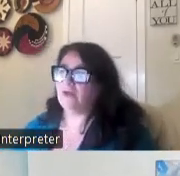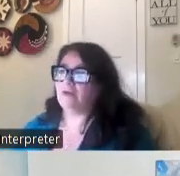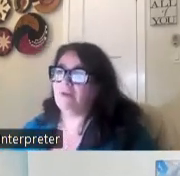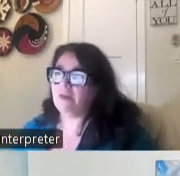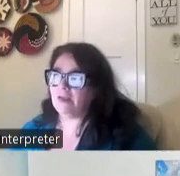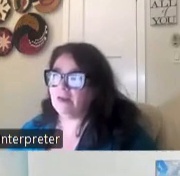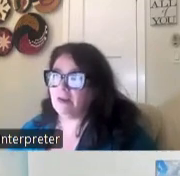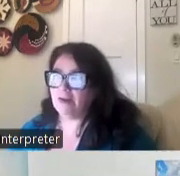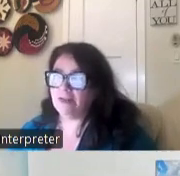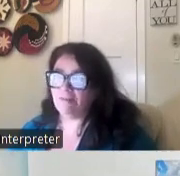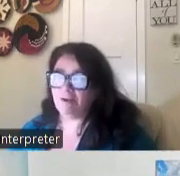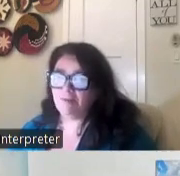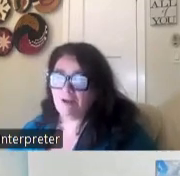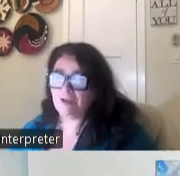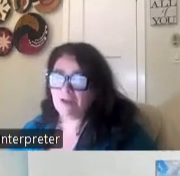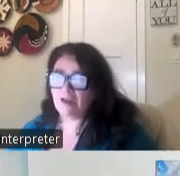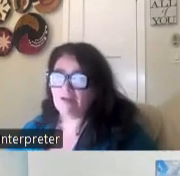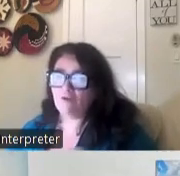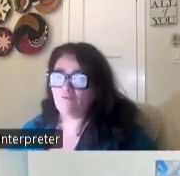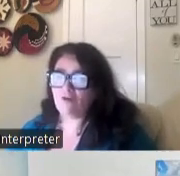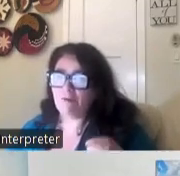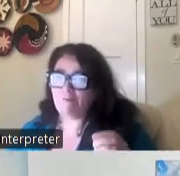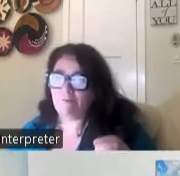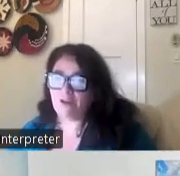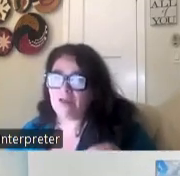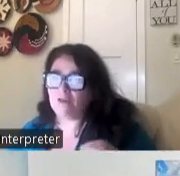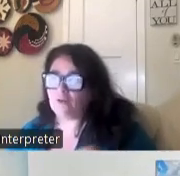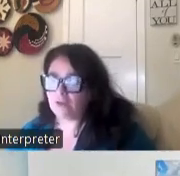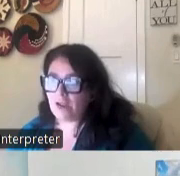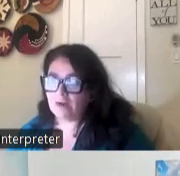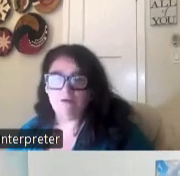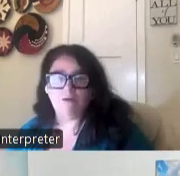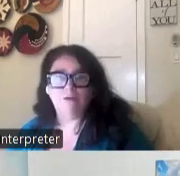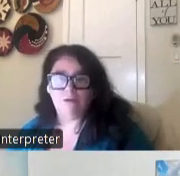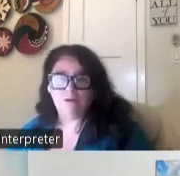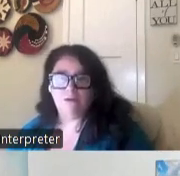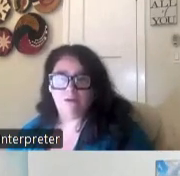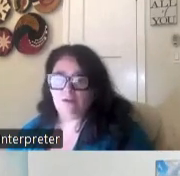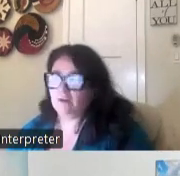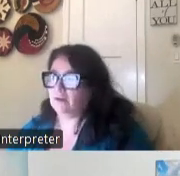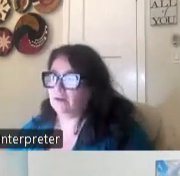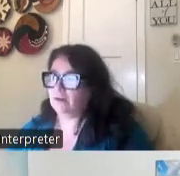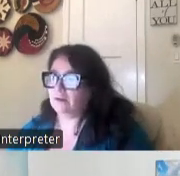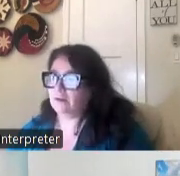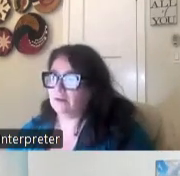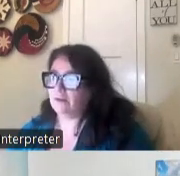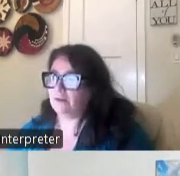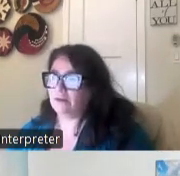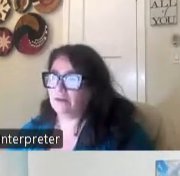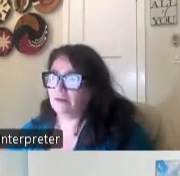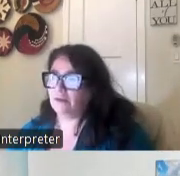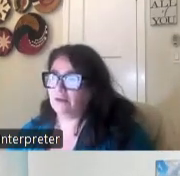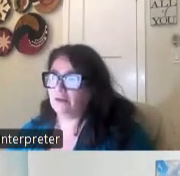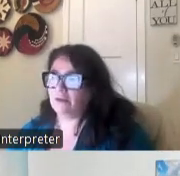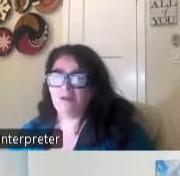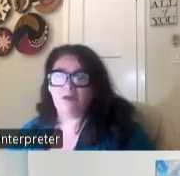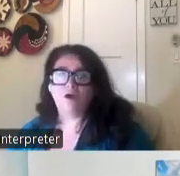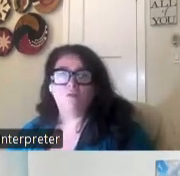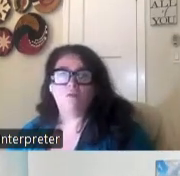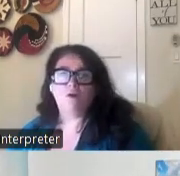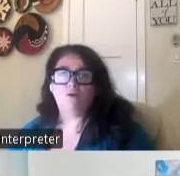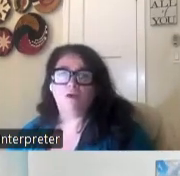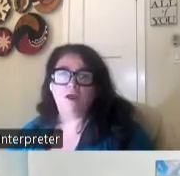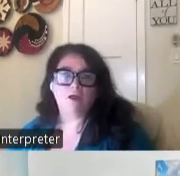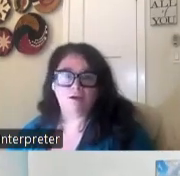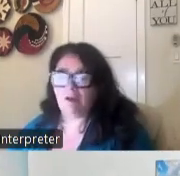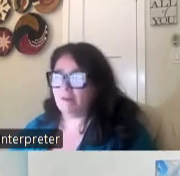warming climate is akin to a rapidly expanding kitchen sponge. It's exactly